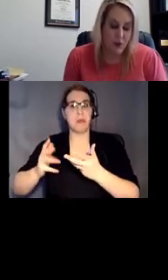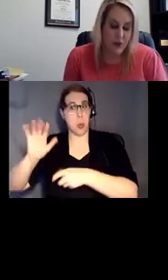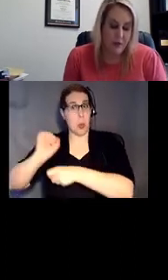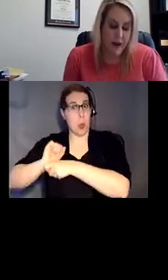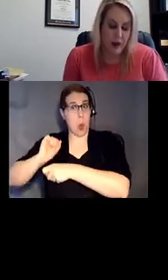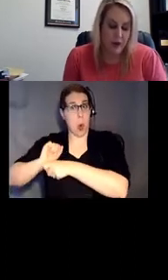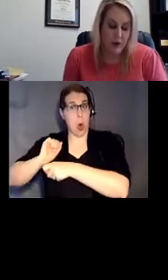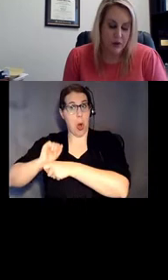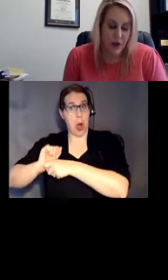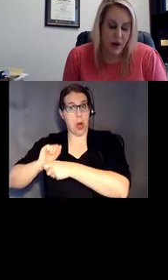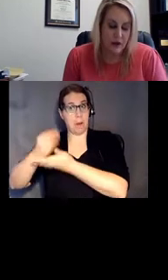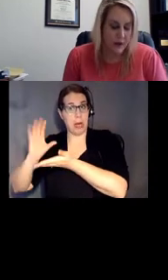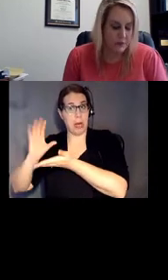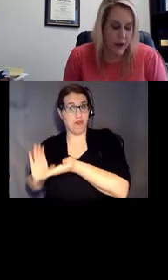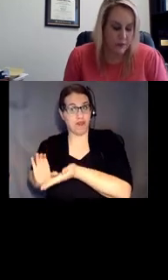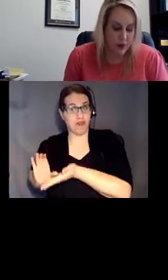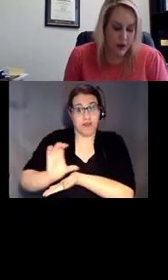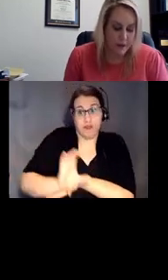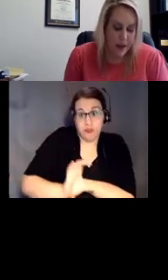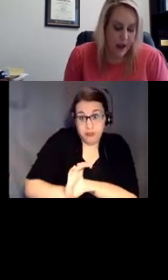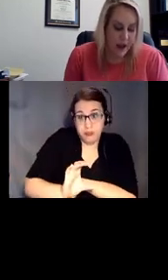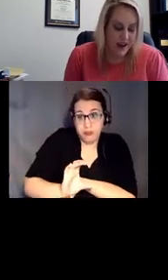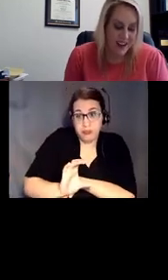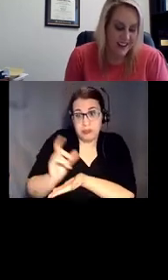up to an amount,